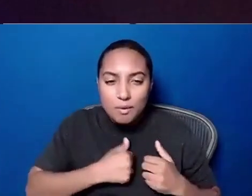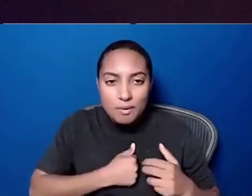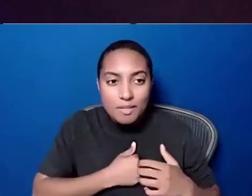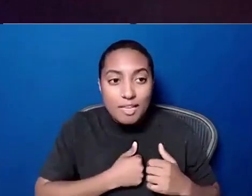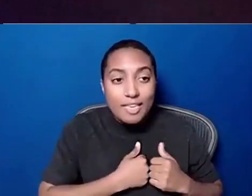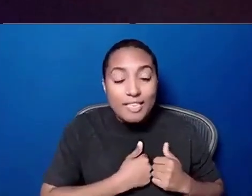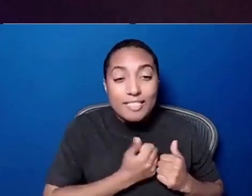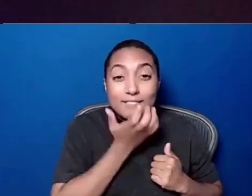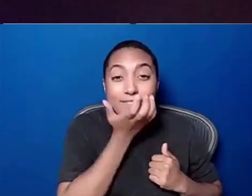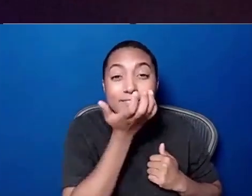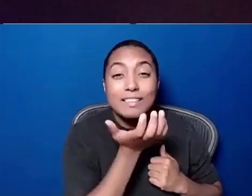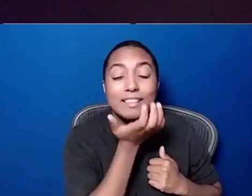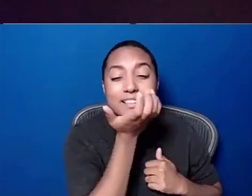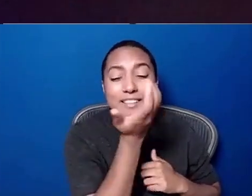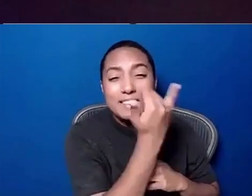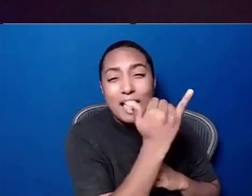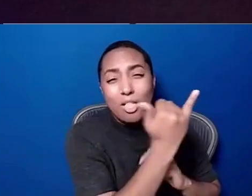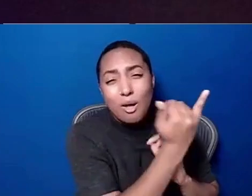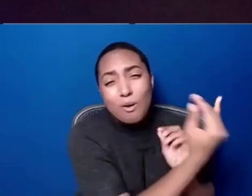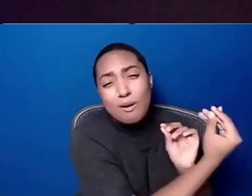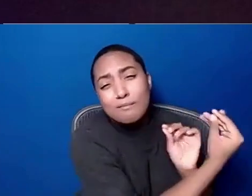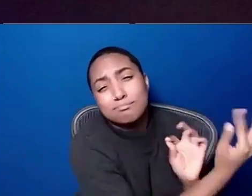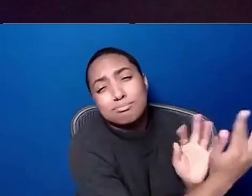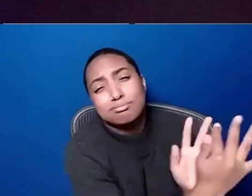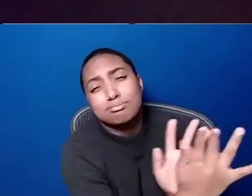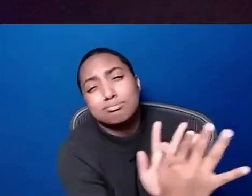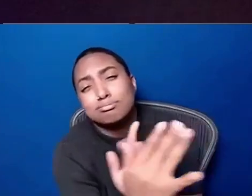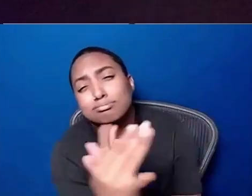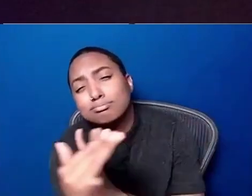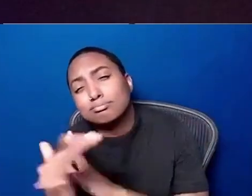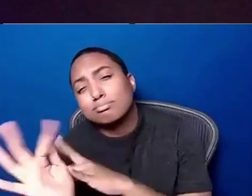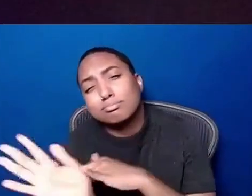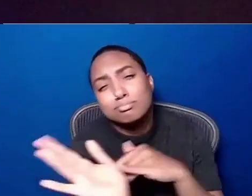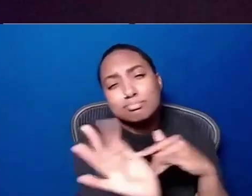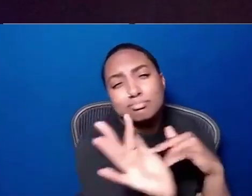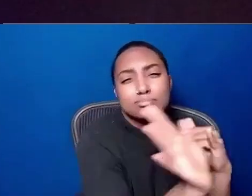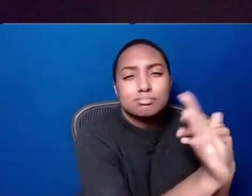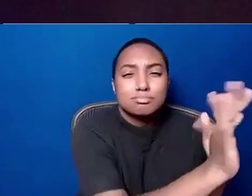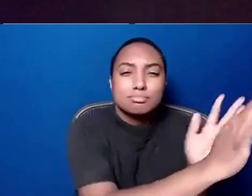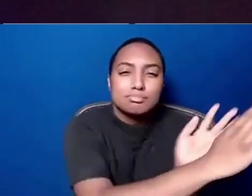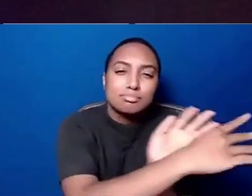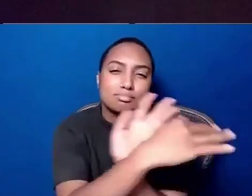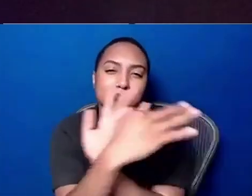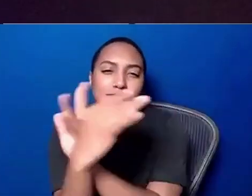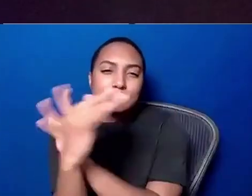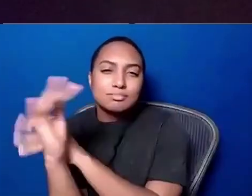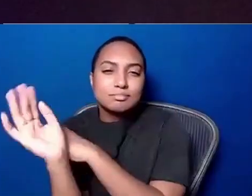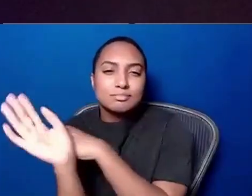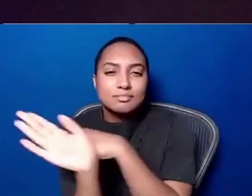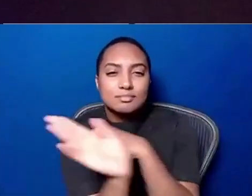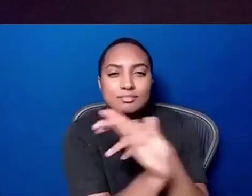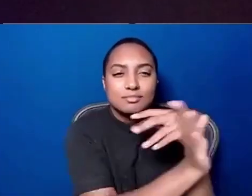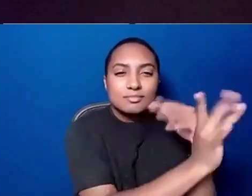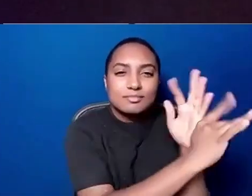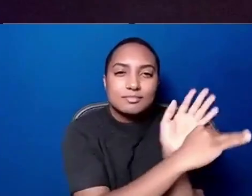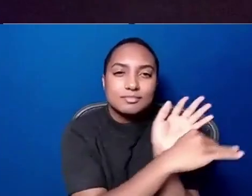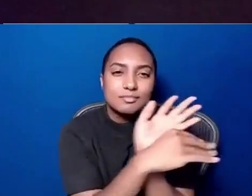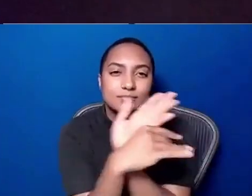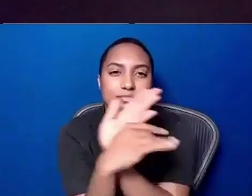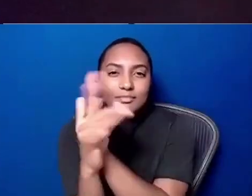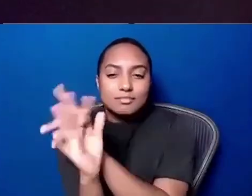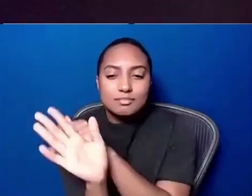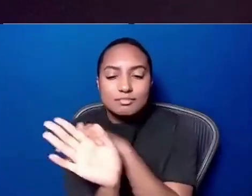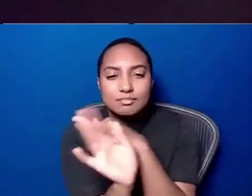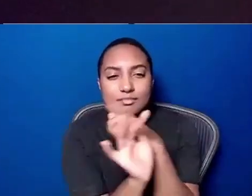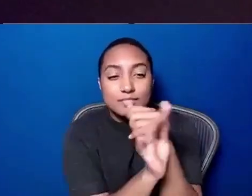favorite one. Can you see it in your eye, in your mind, from that pineal gland? Can